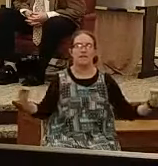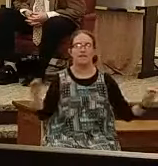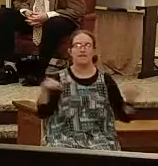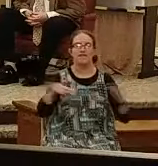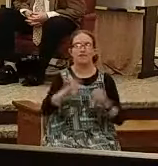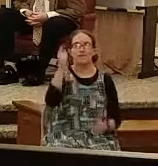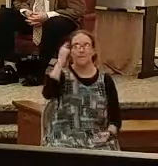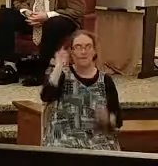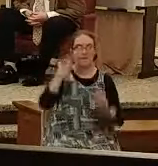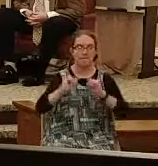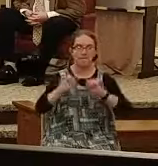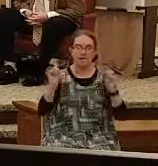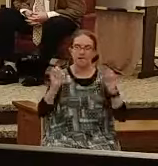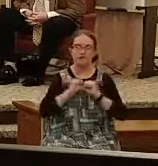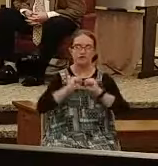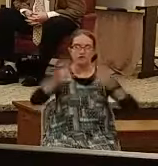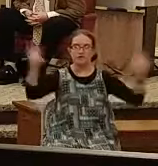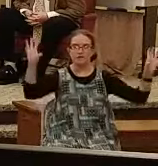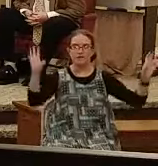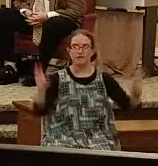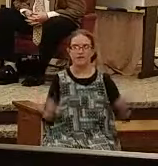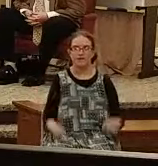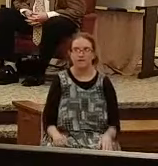mind but to destroy you.